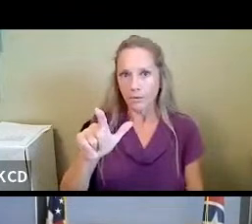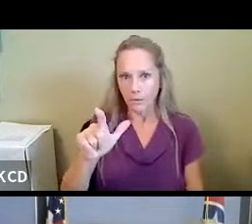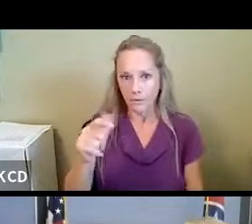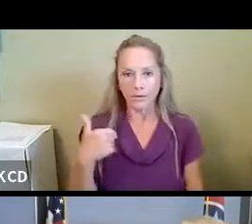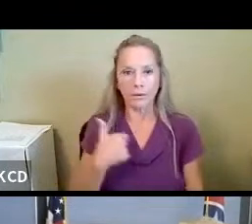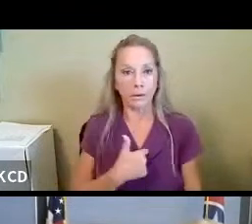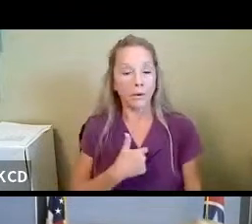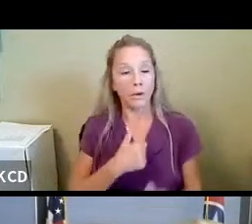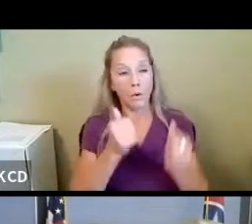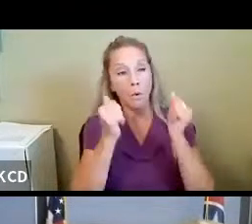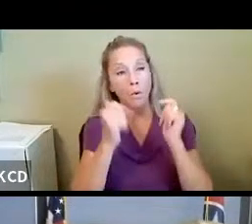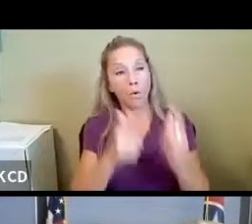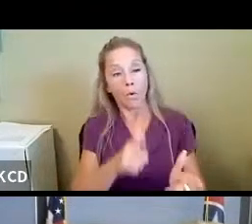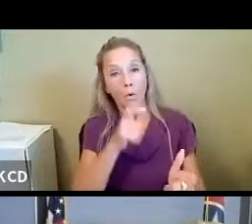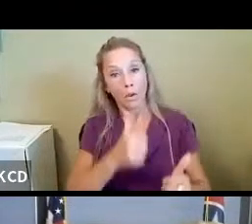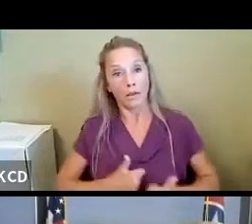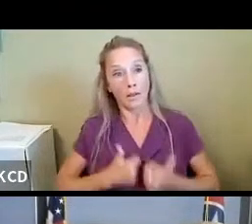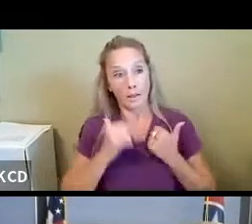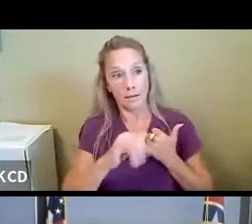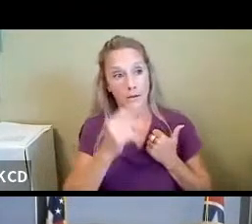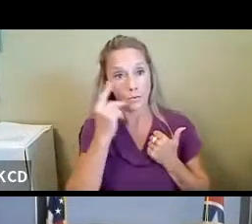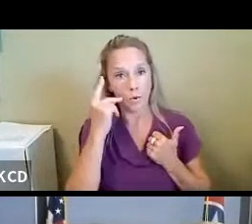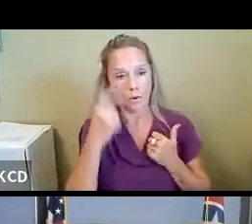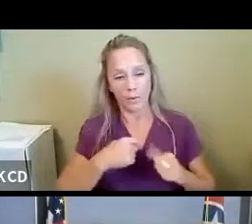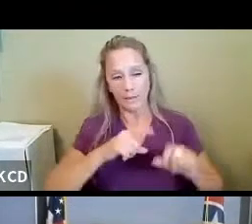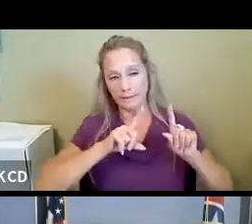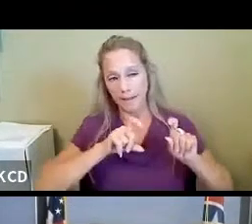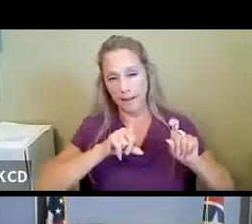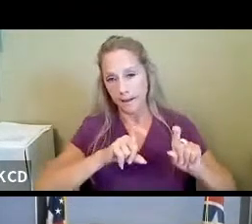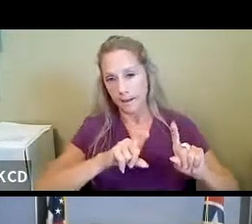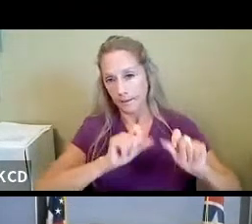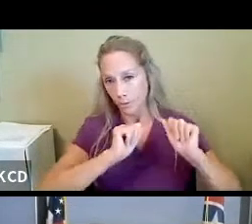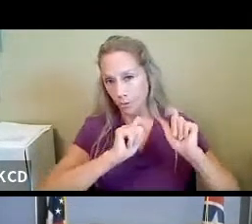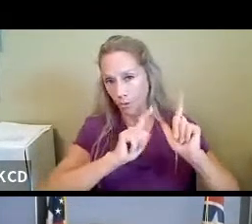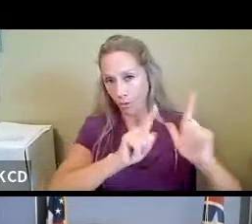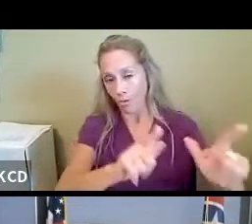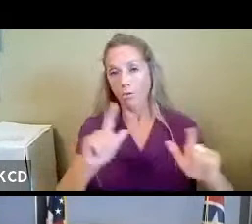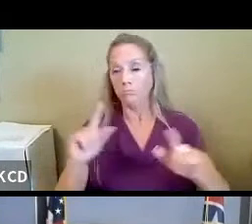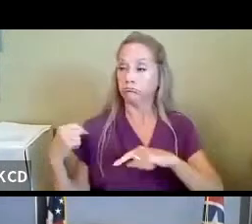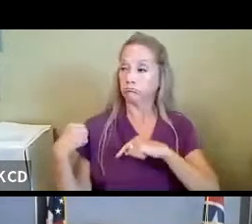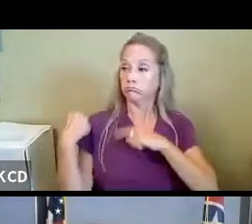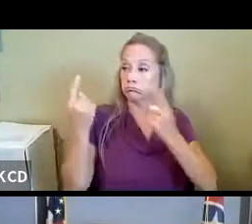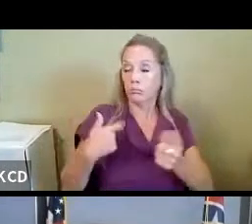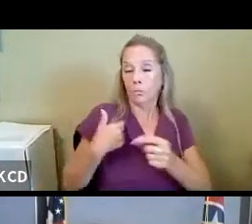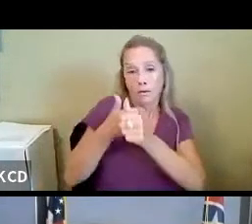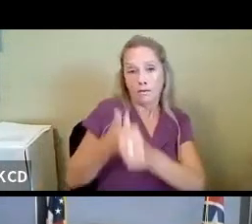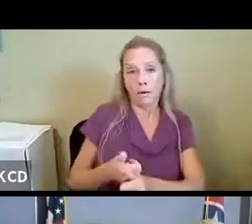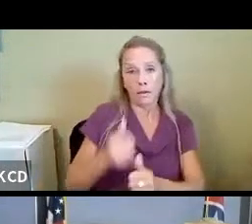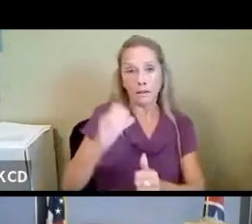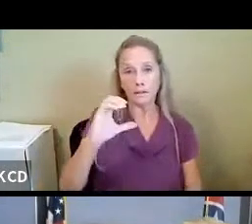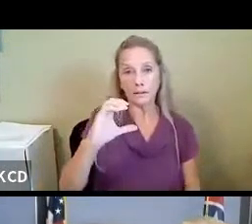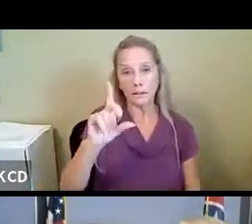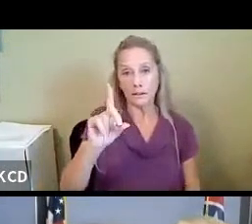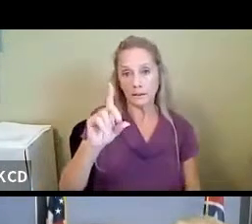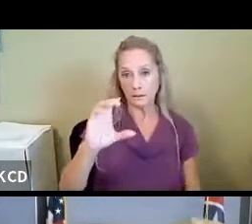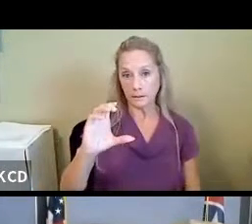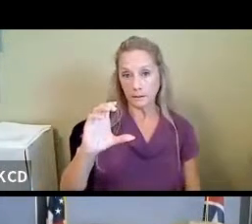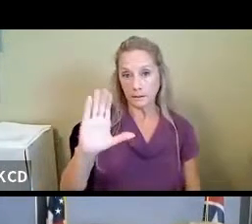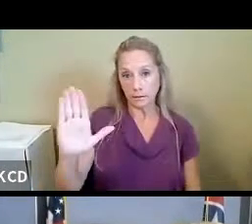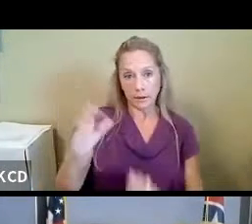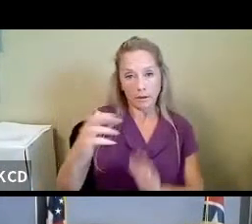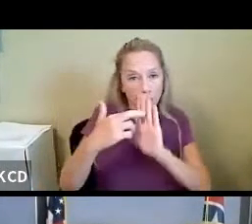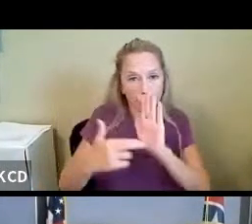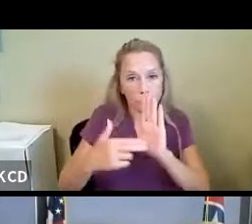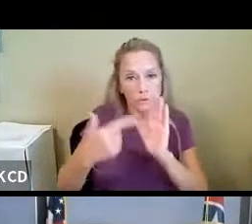every person in that hall. Up to this point, we've been following CDC guidelines and testing people